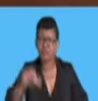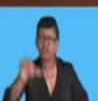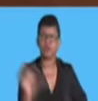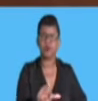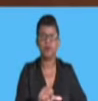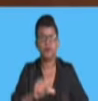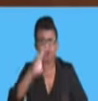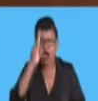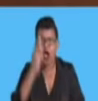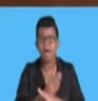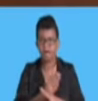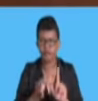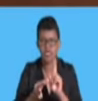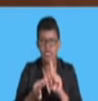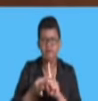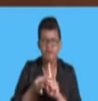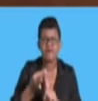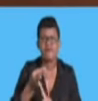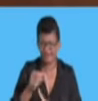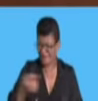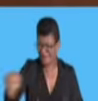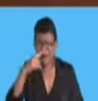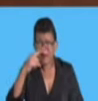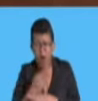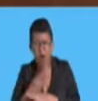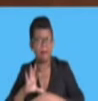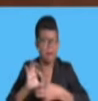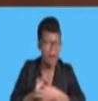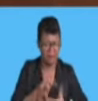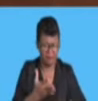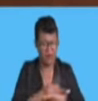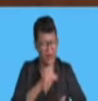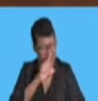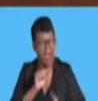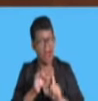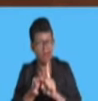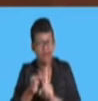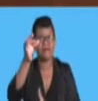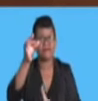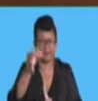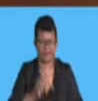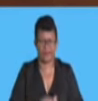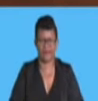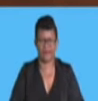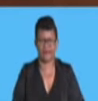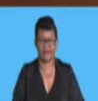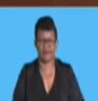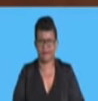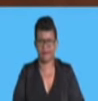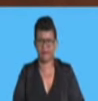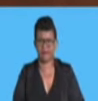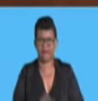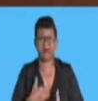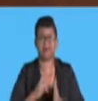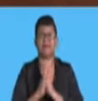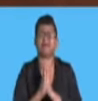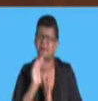our term in this Honorable House. Yeah. I pray that government will not amend the standing